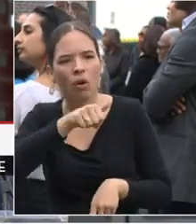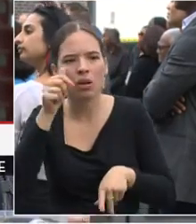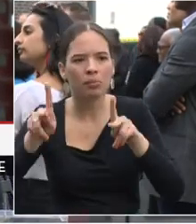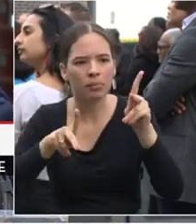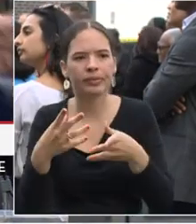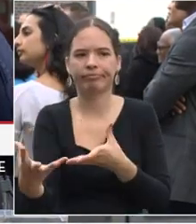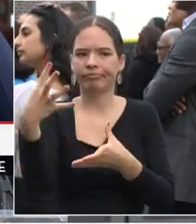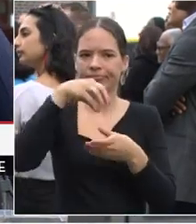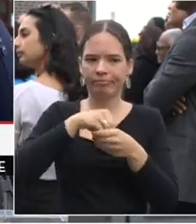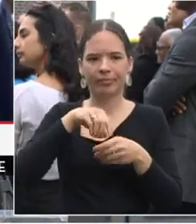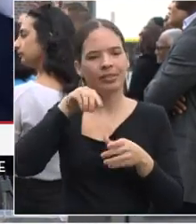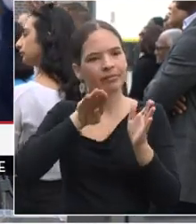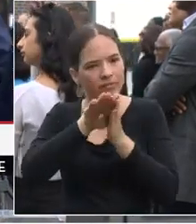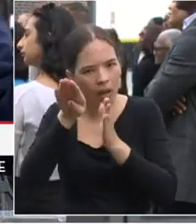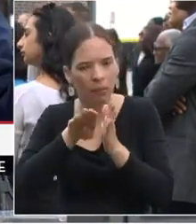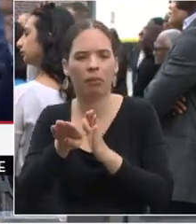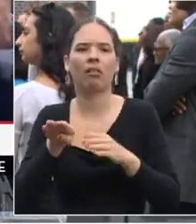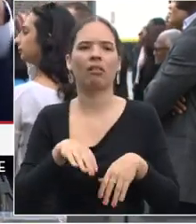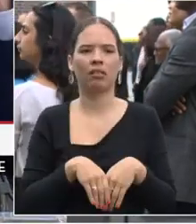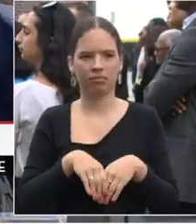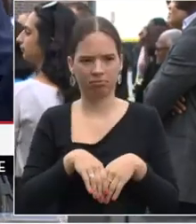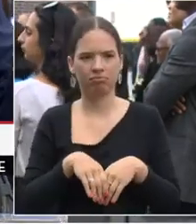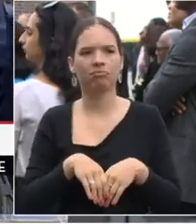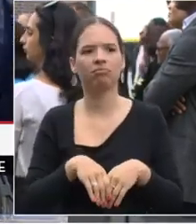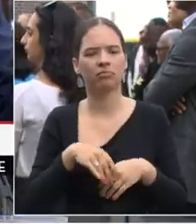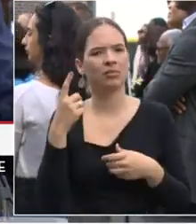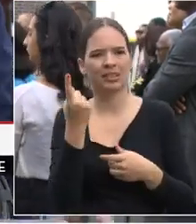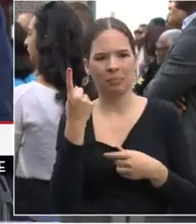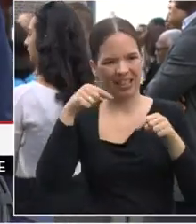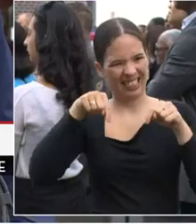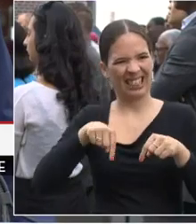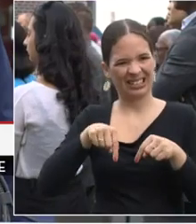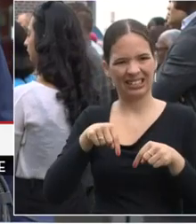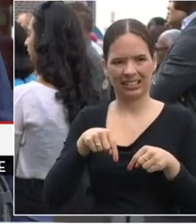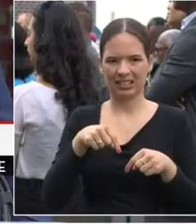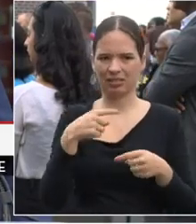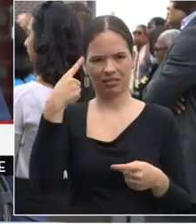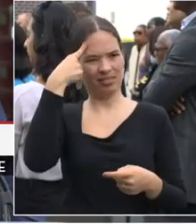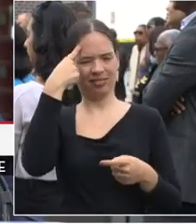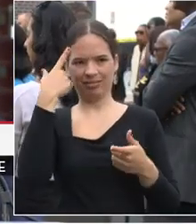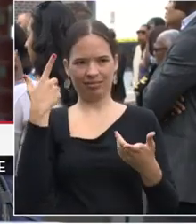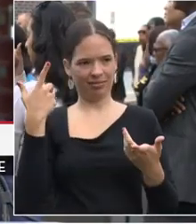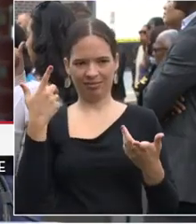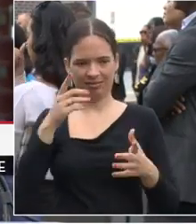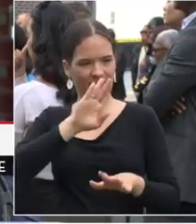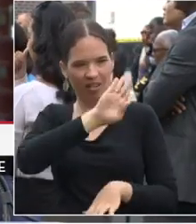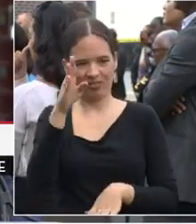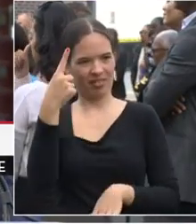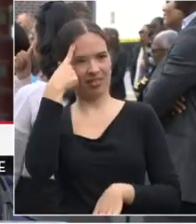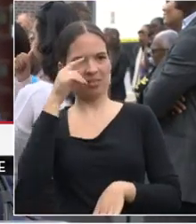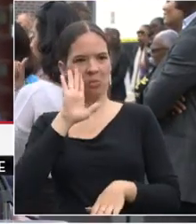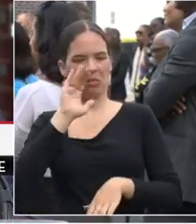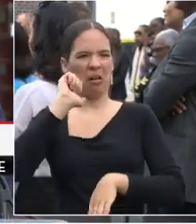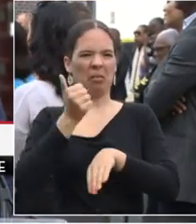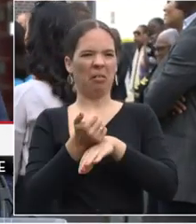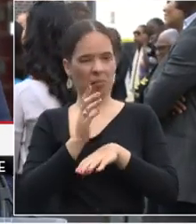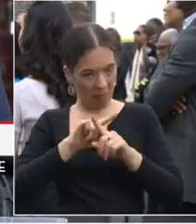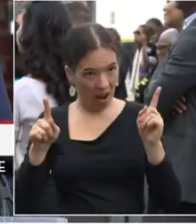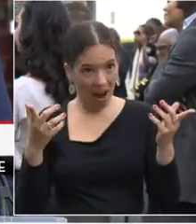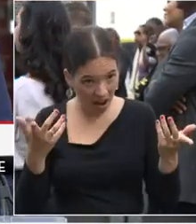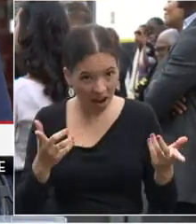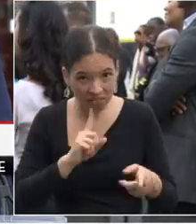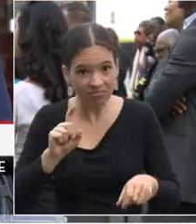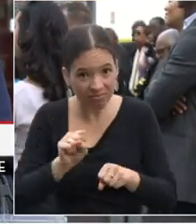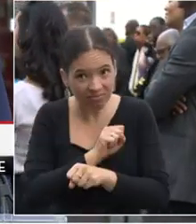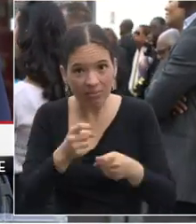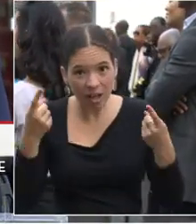of developing something that we thought never would happen. And it sure happened, didn't it, Earl? It's happened. Thank you so much.